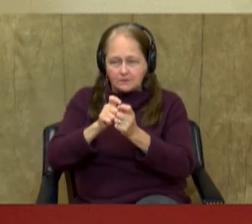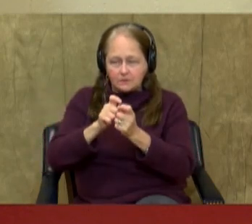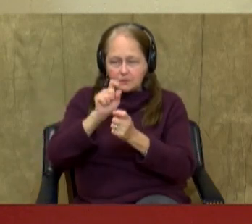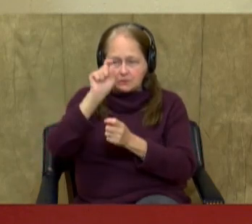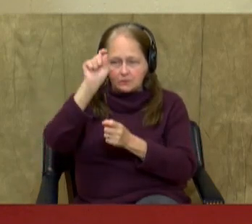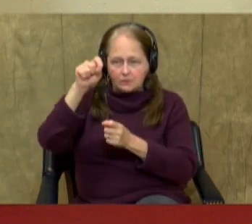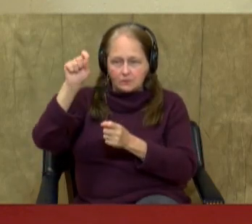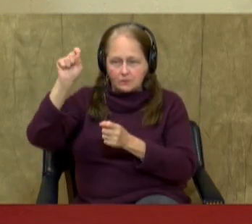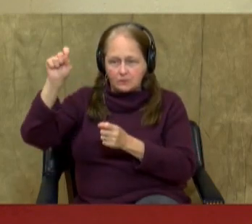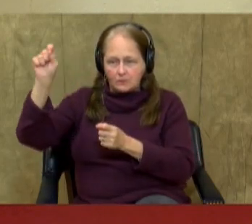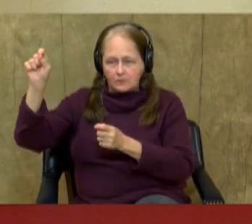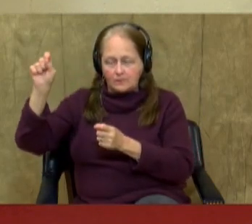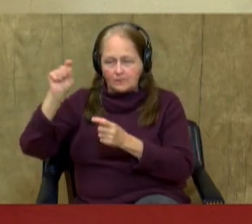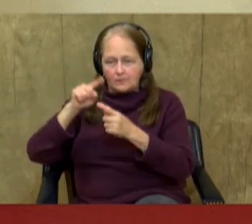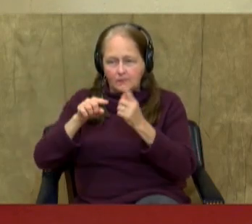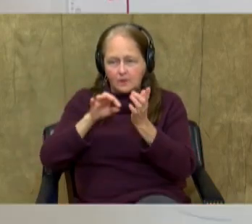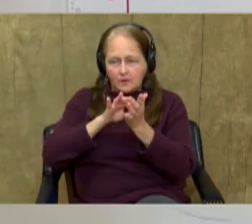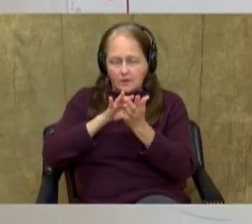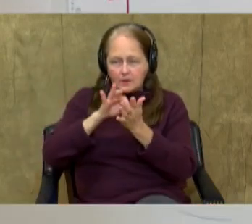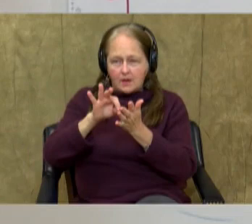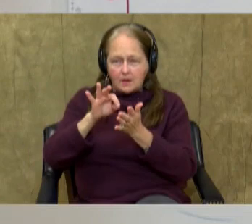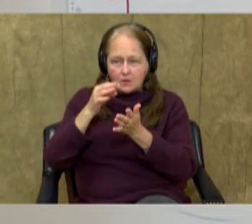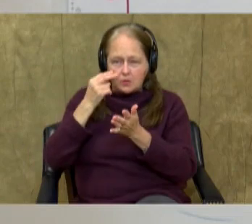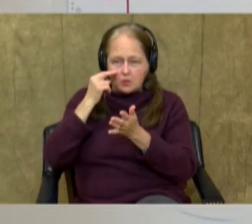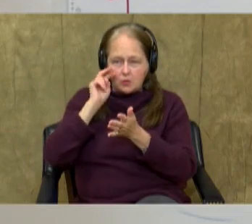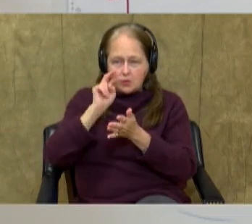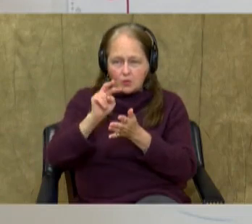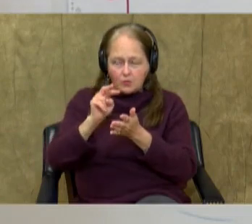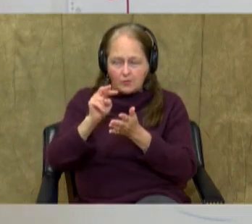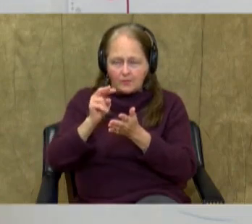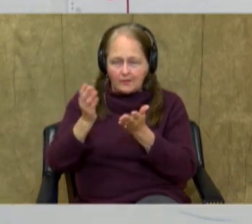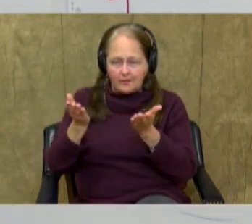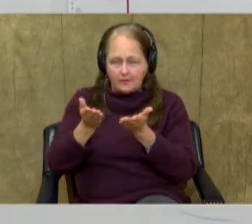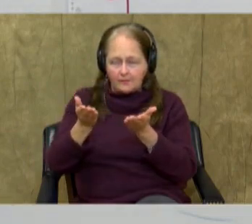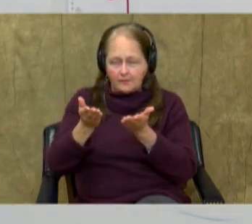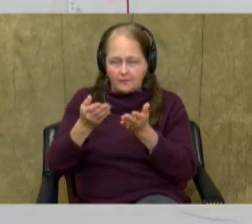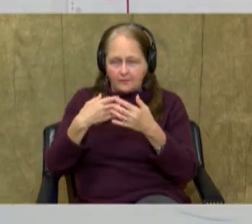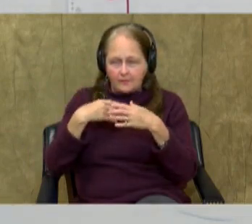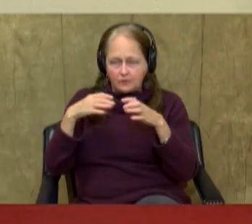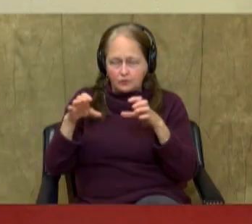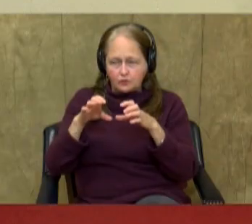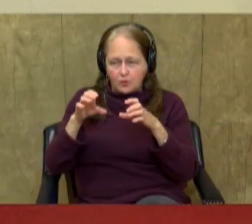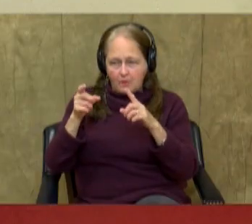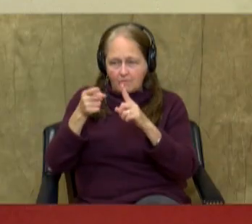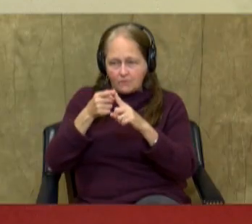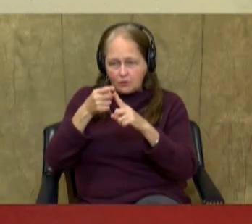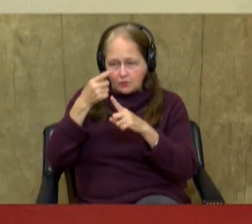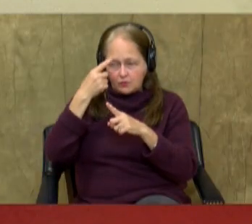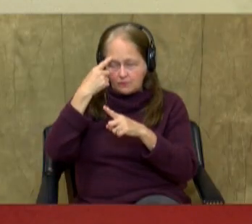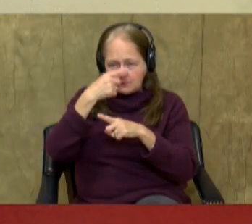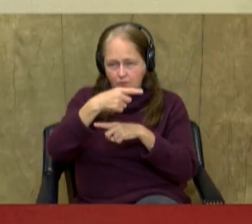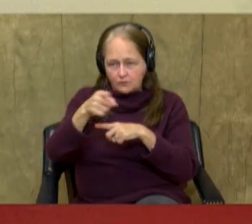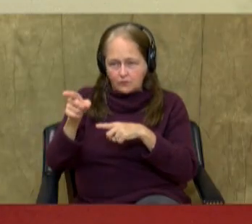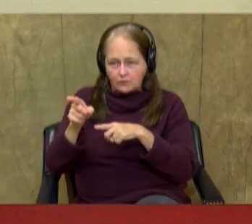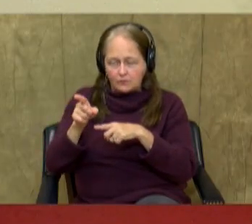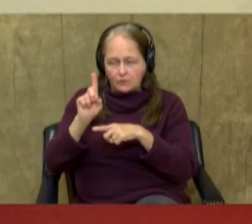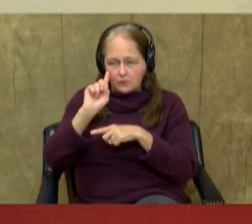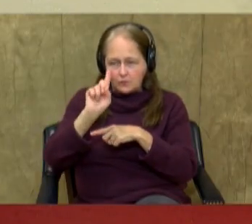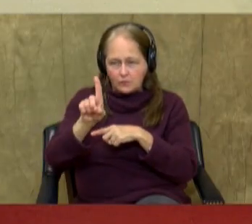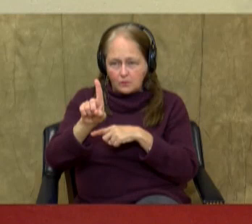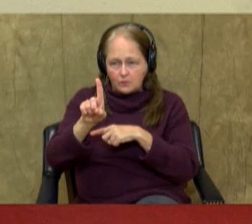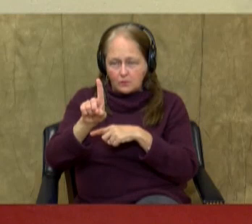to put. But we can just count them and look at them here. I've done the first one here. We have